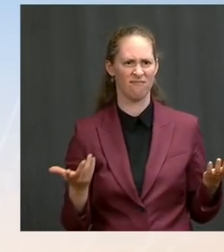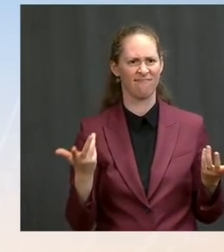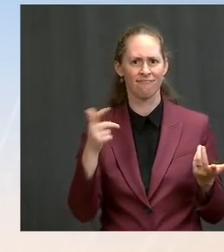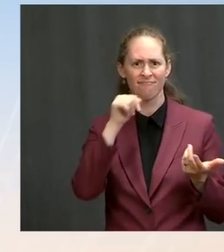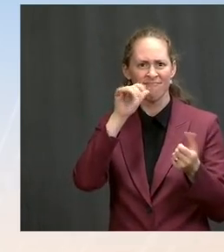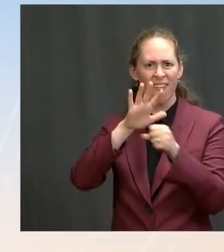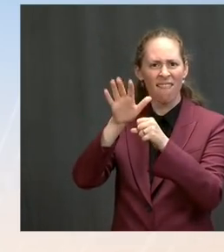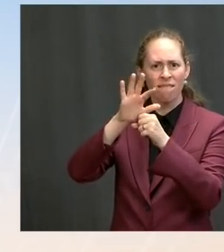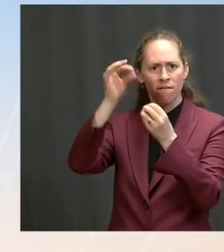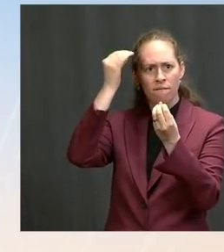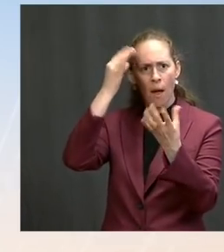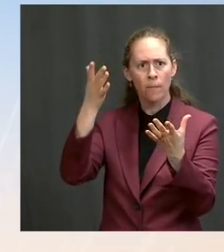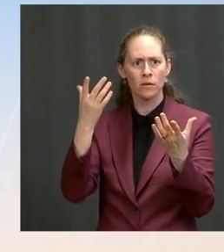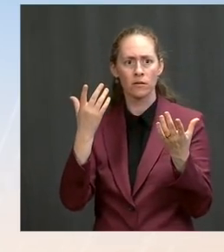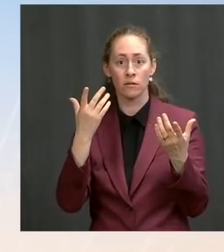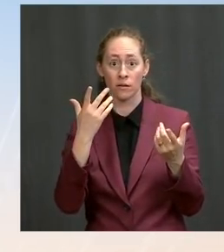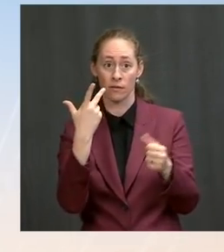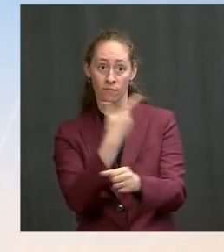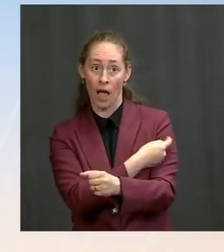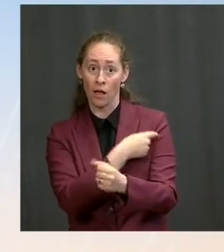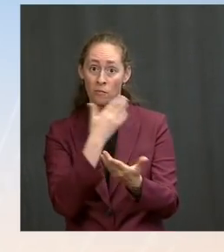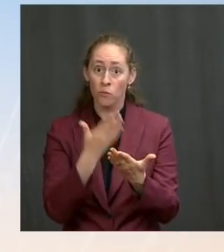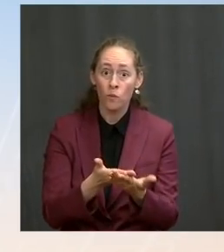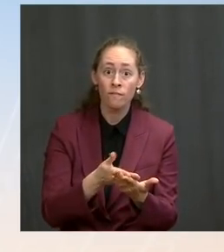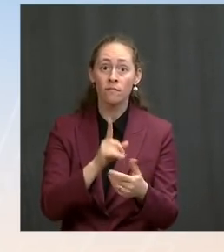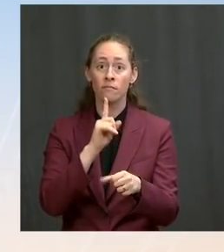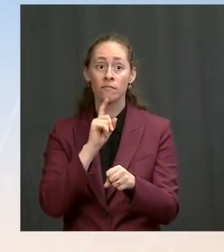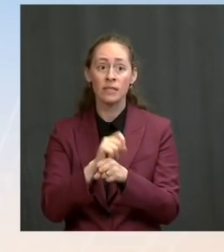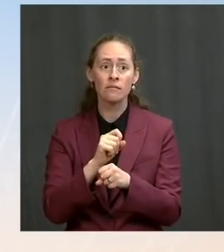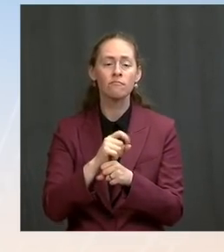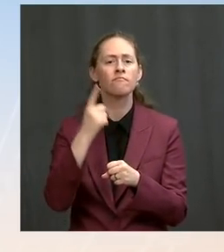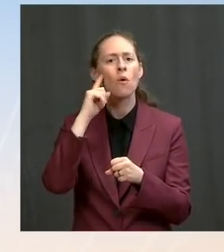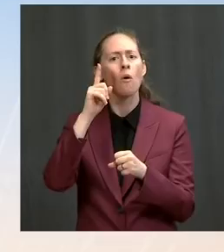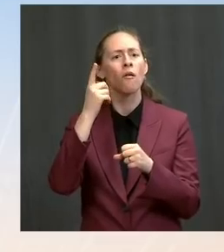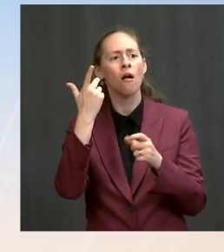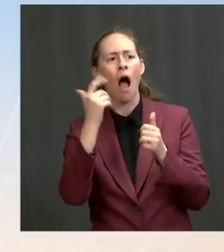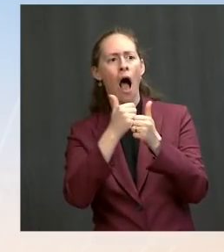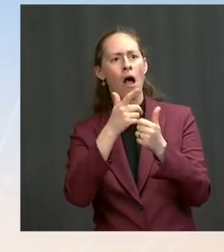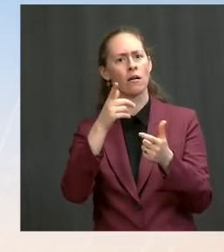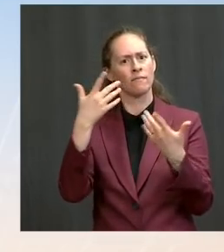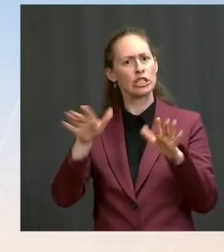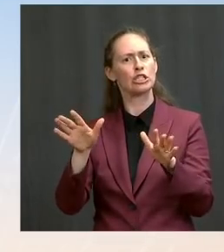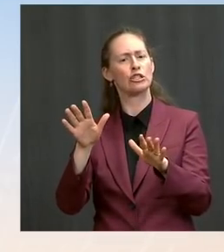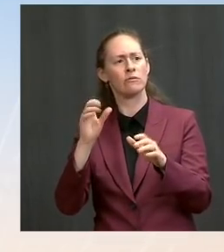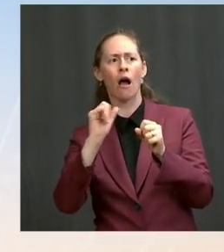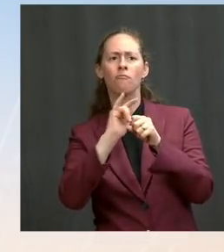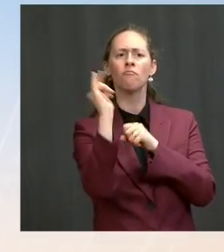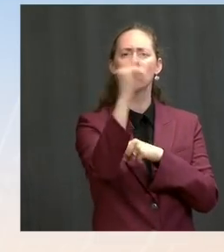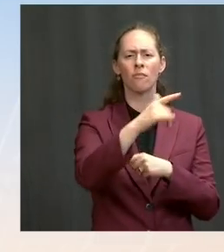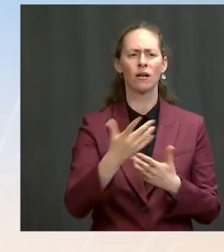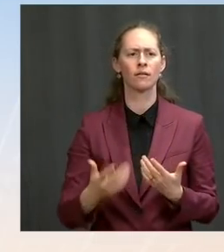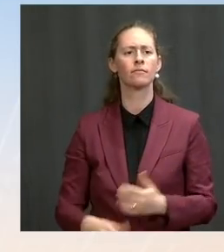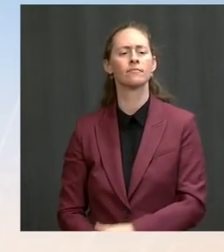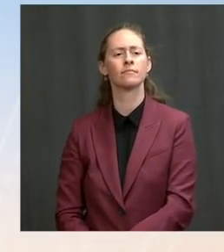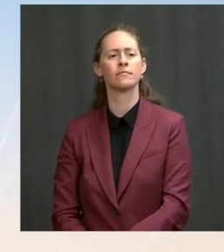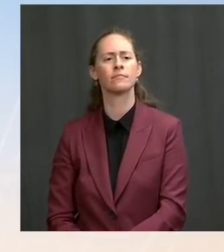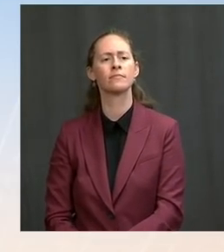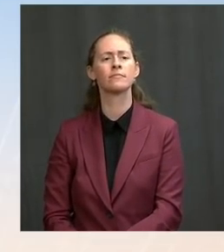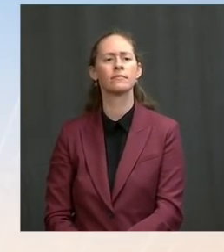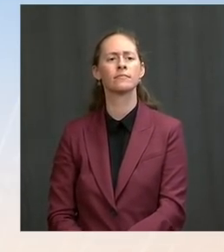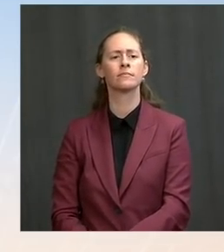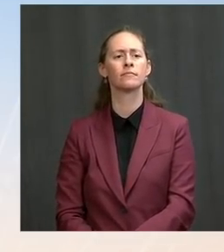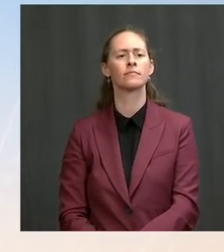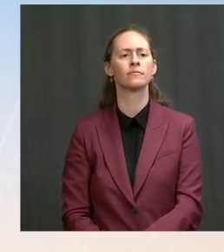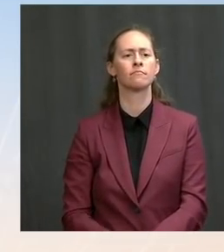vaccine verification, the travel industry, for instance. One other question on sure. this. Do you expect that there will ever be a scenario where the